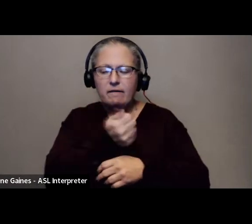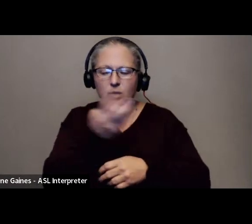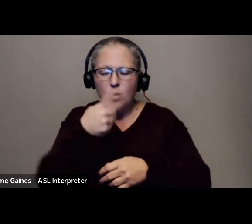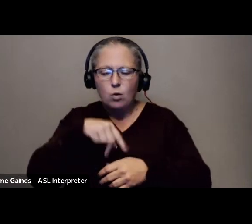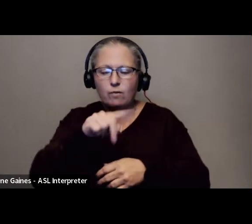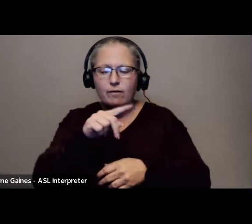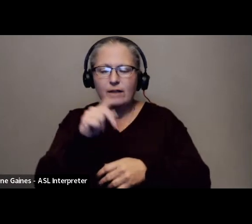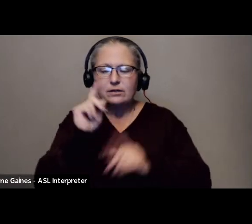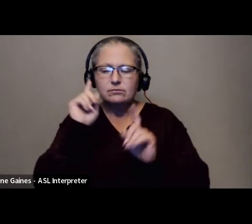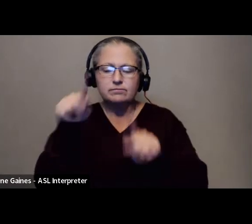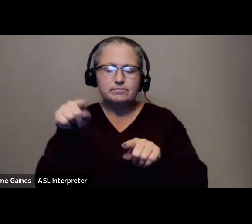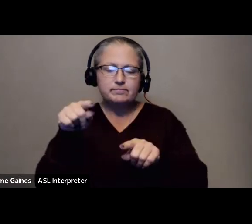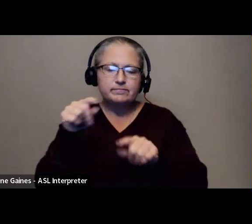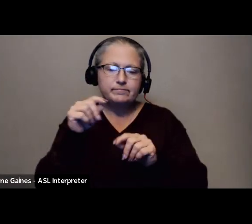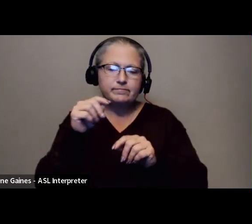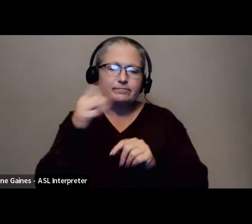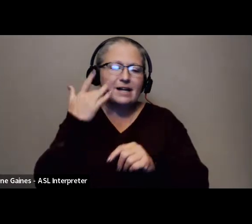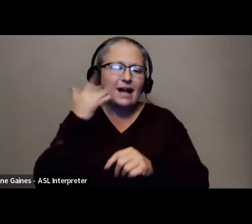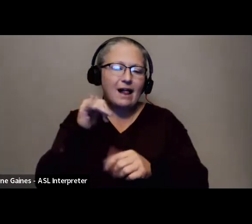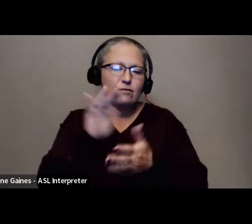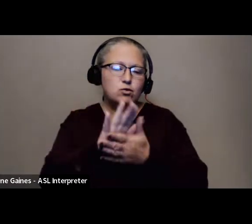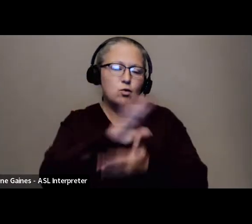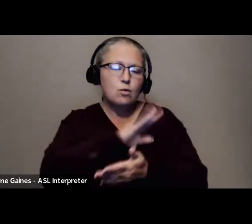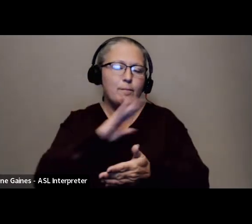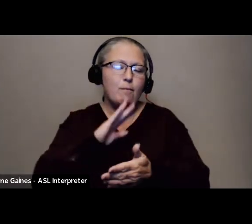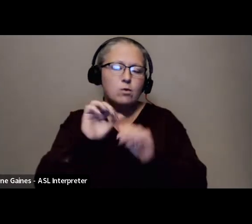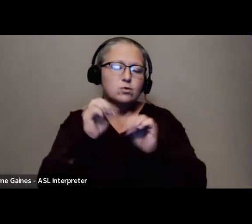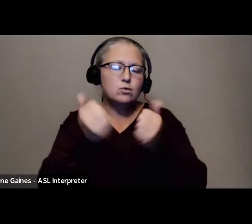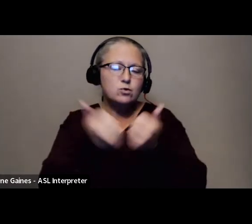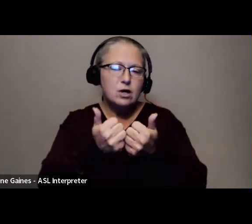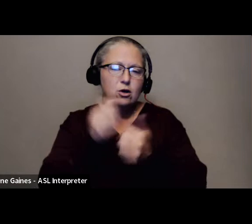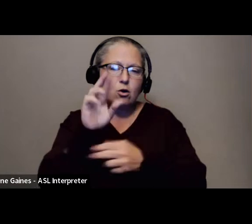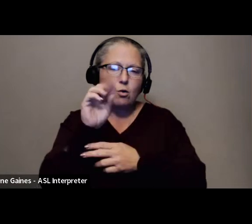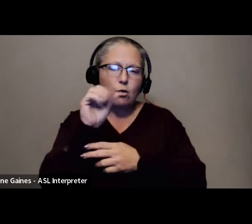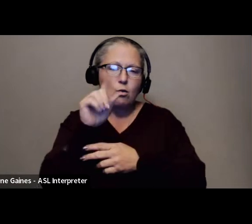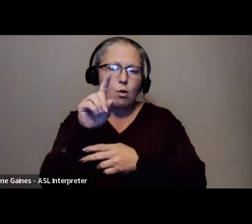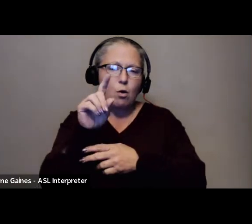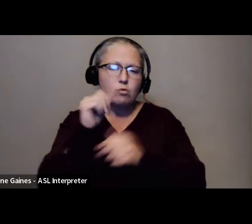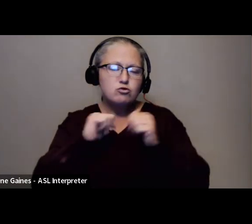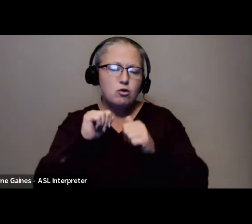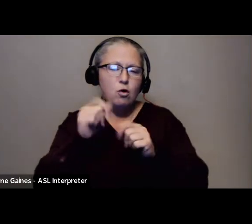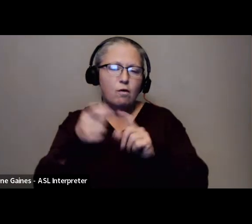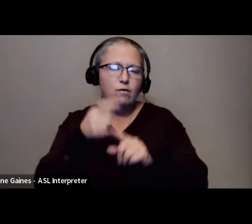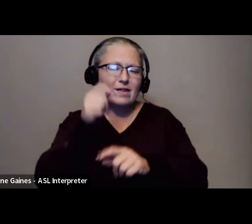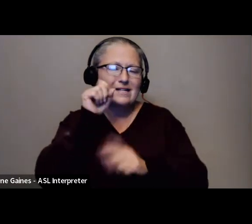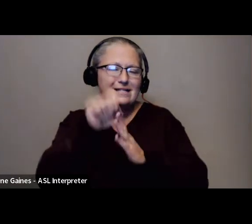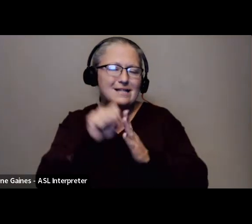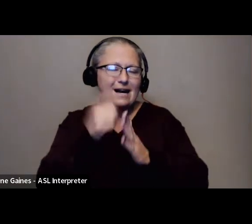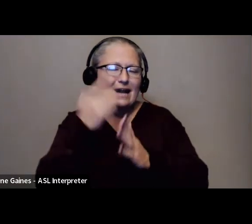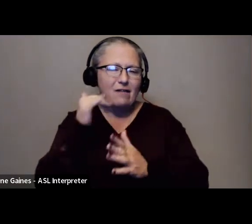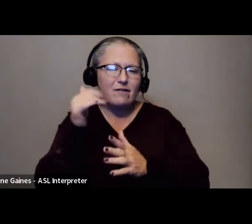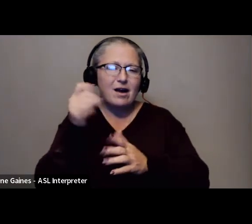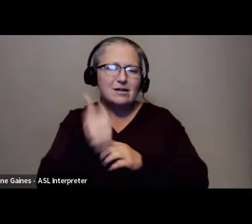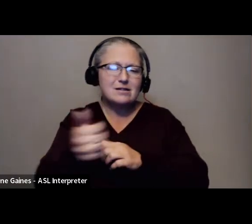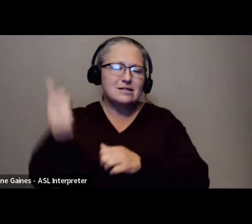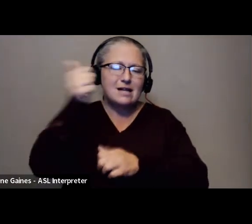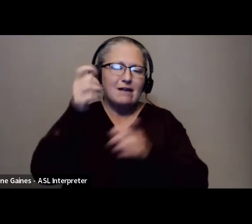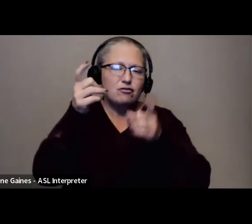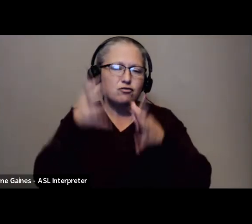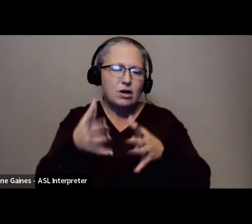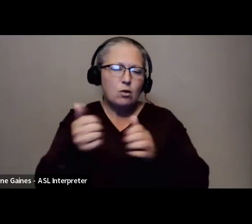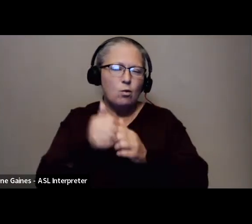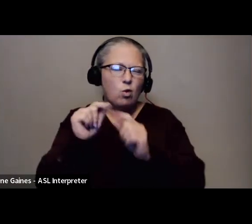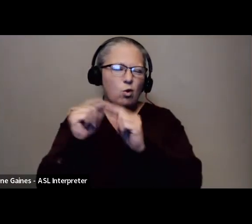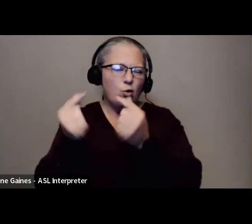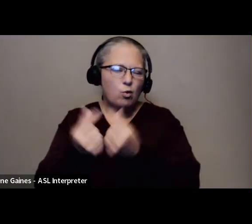actually went to the California School Boards Association roadshow from the state of California. The executive director was there with a